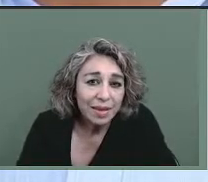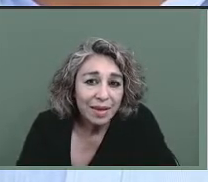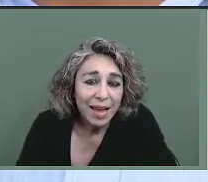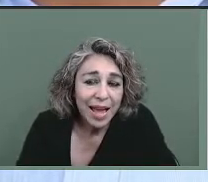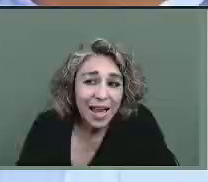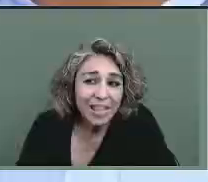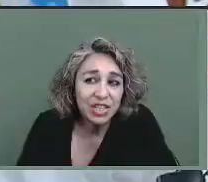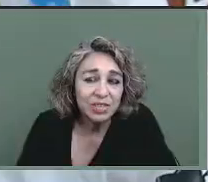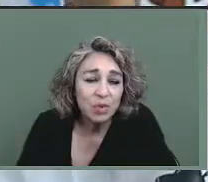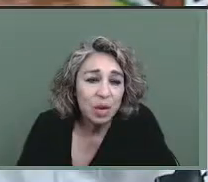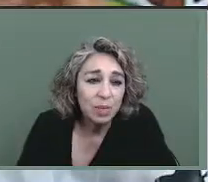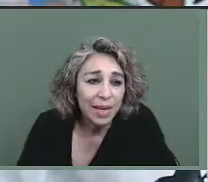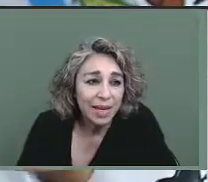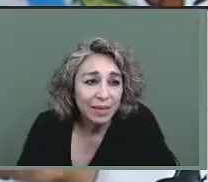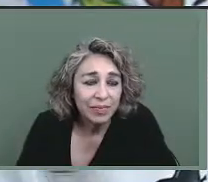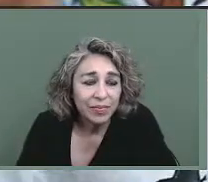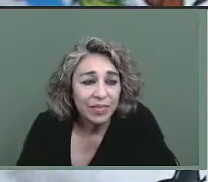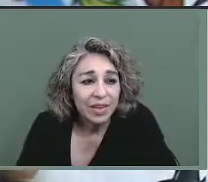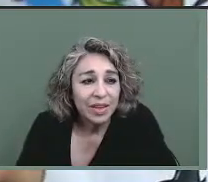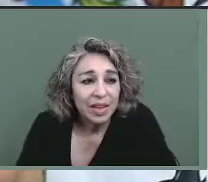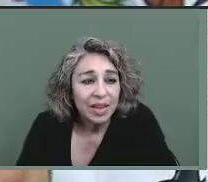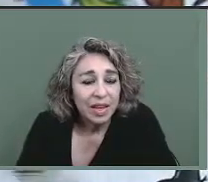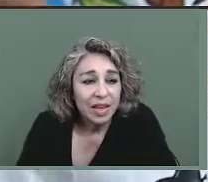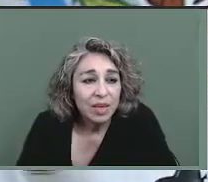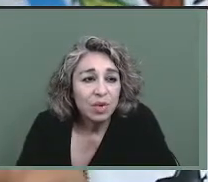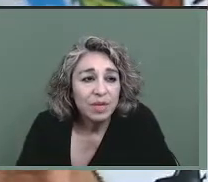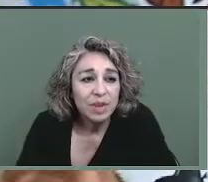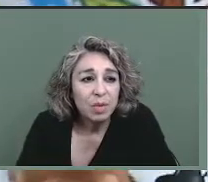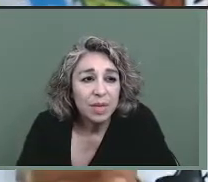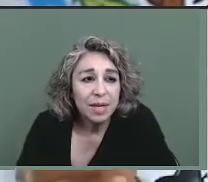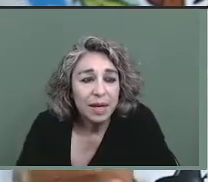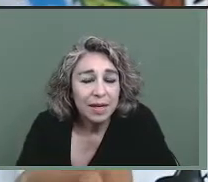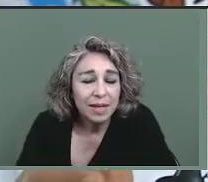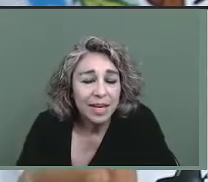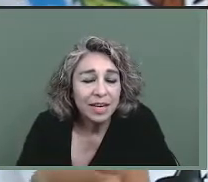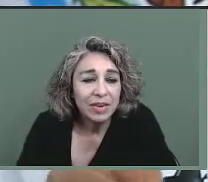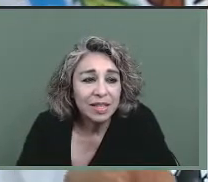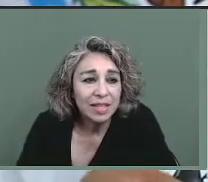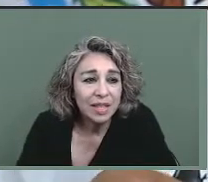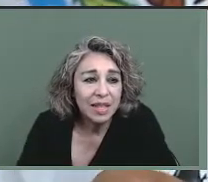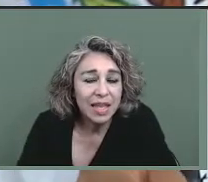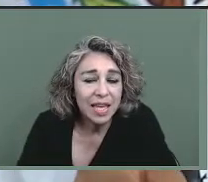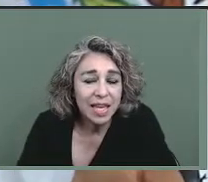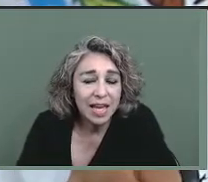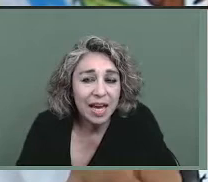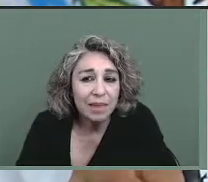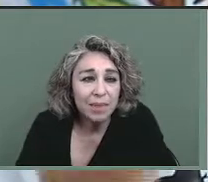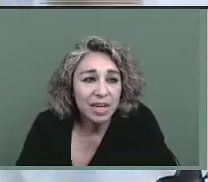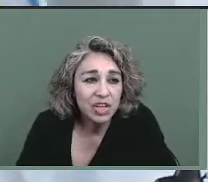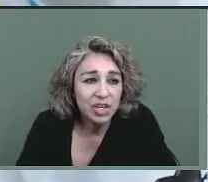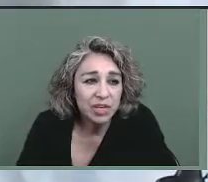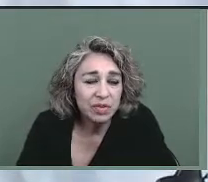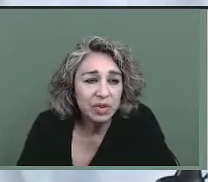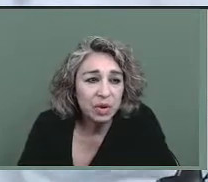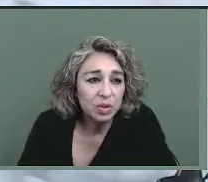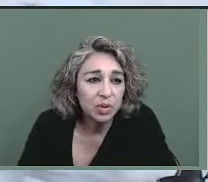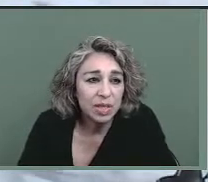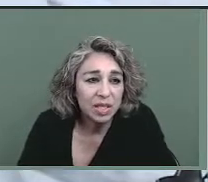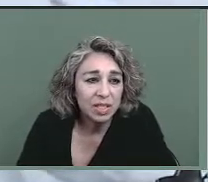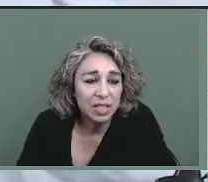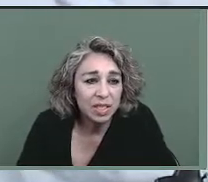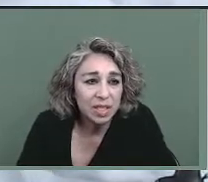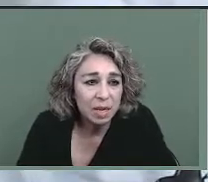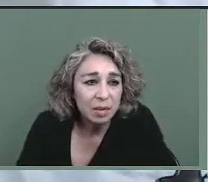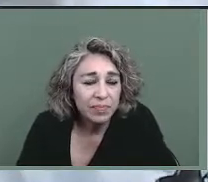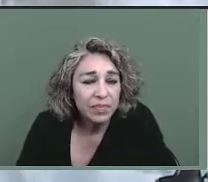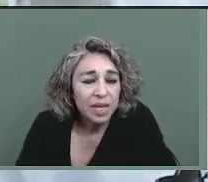with actions of well-being. We've increased the pension to older